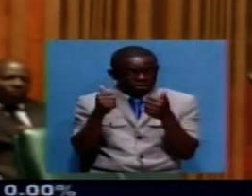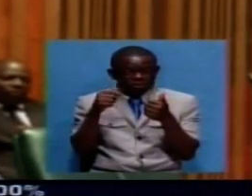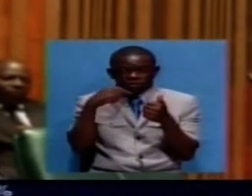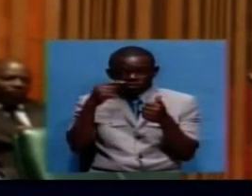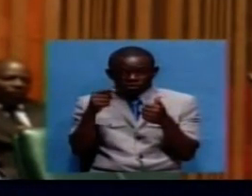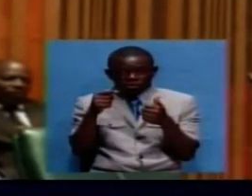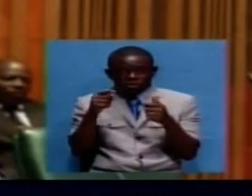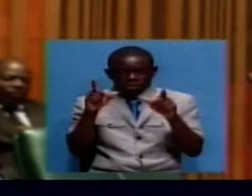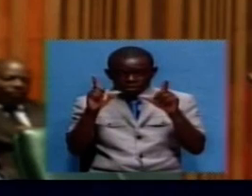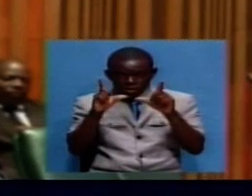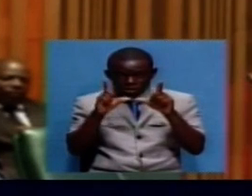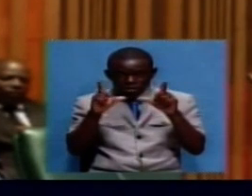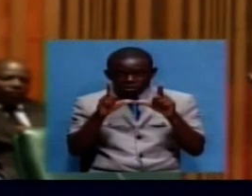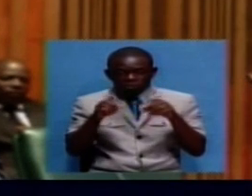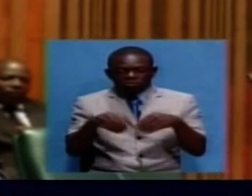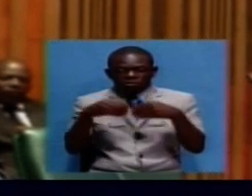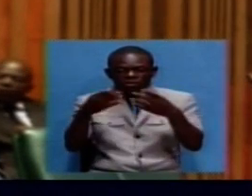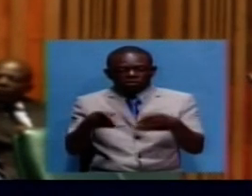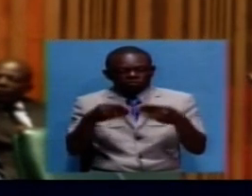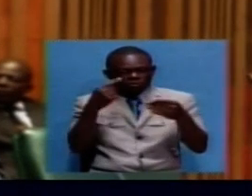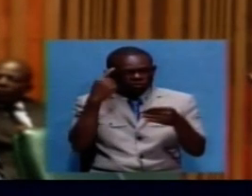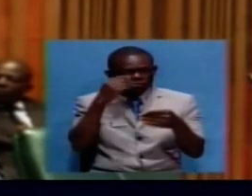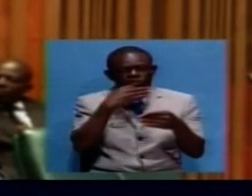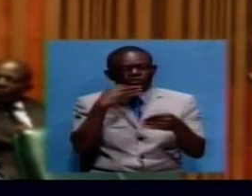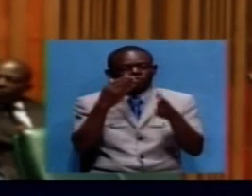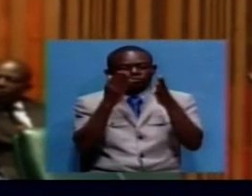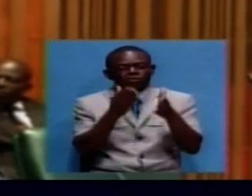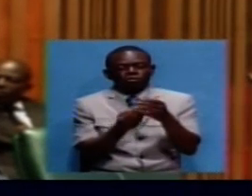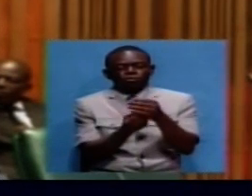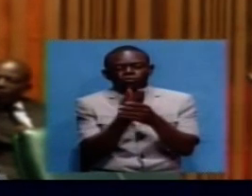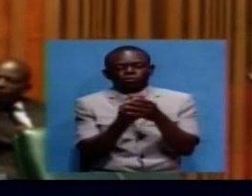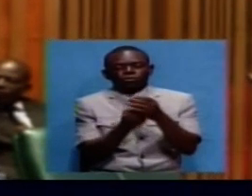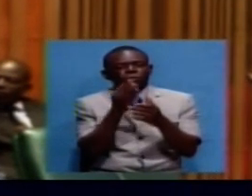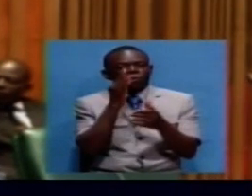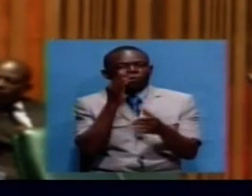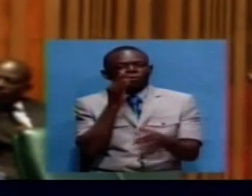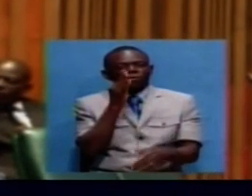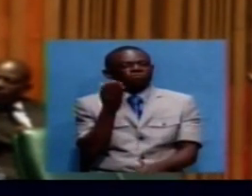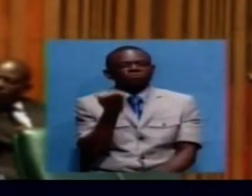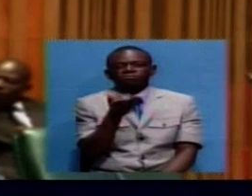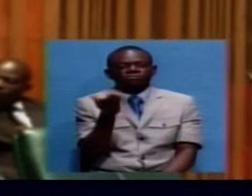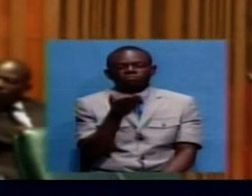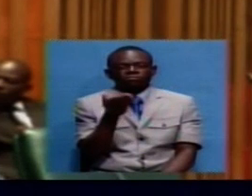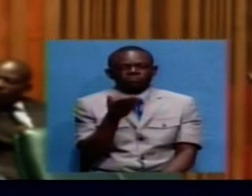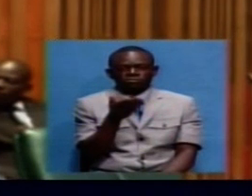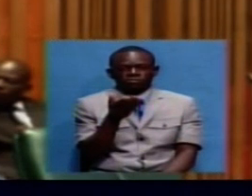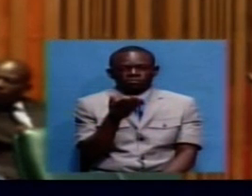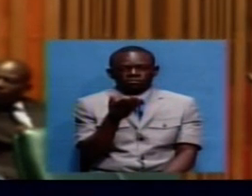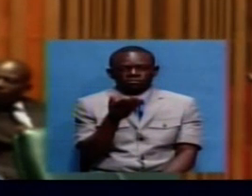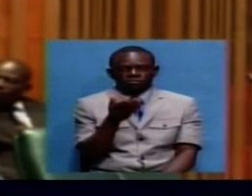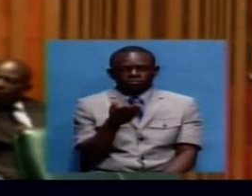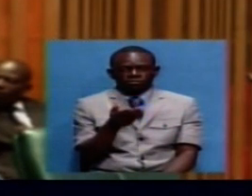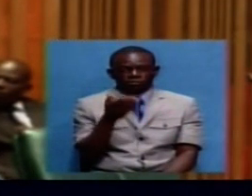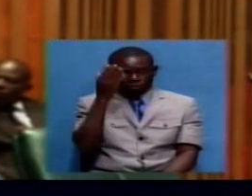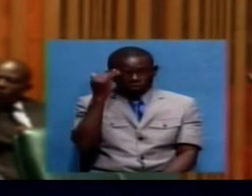of marijuana cultivation, whether for medicinal or other purposes, cures no ill and potentially entails